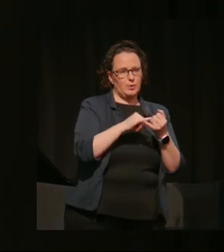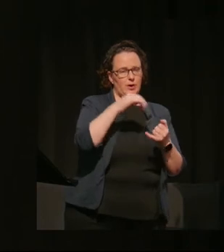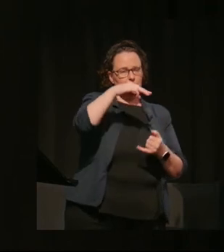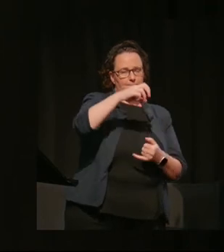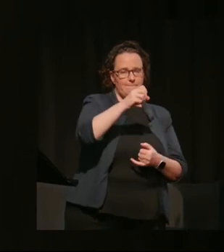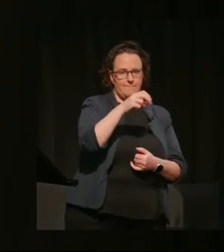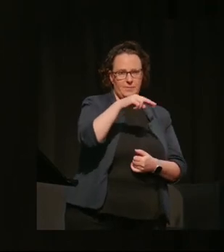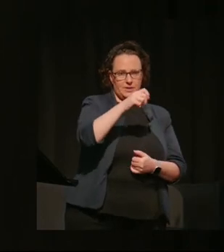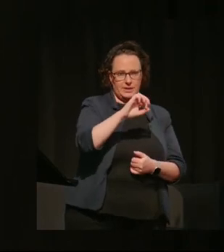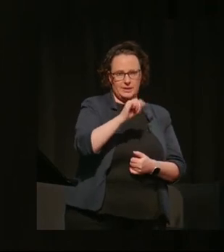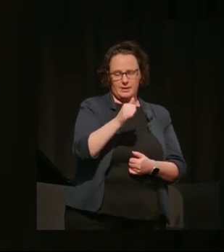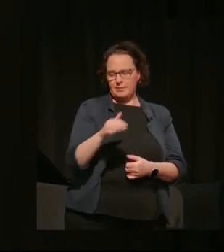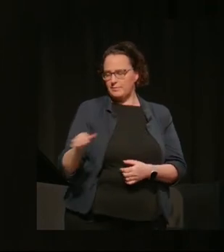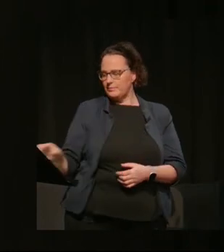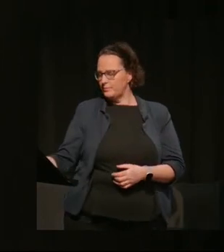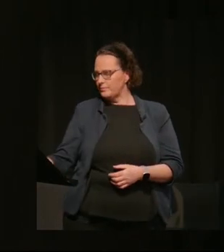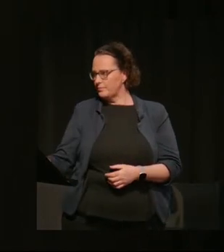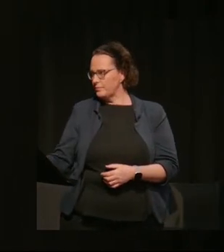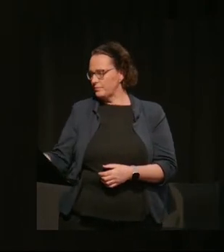Paszkowska.